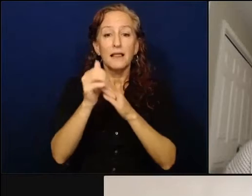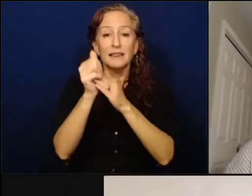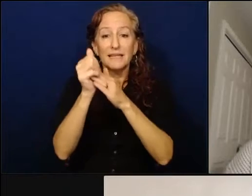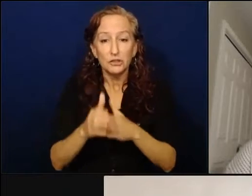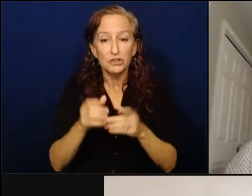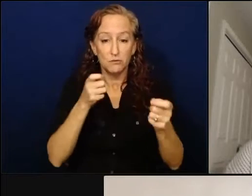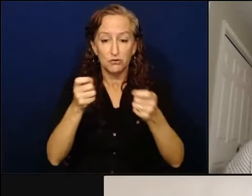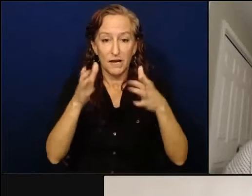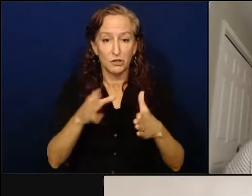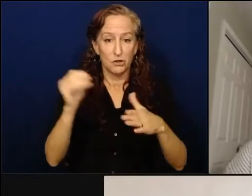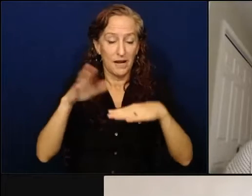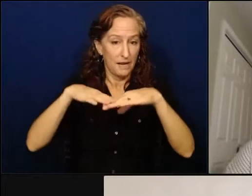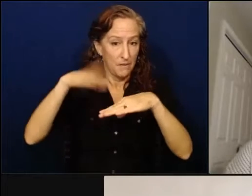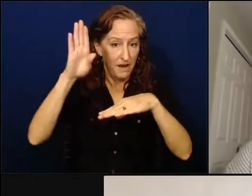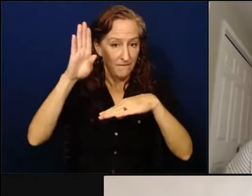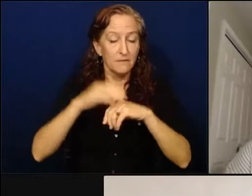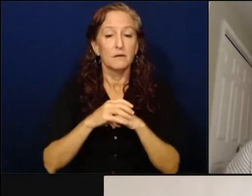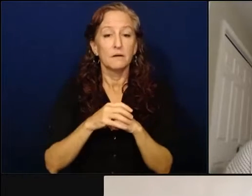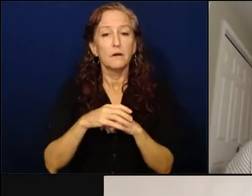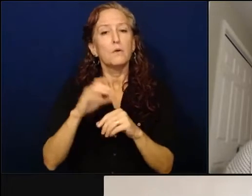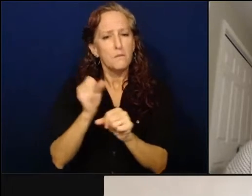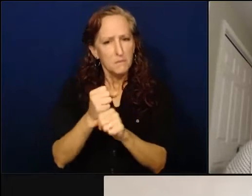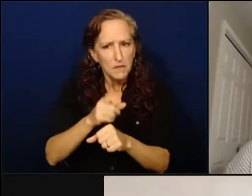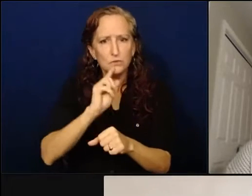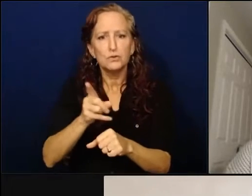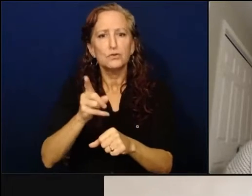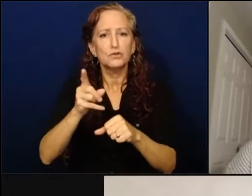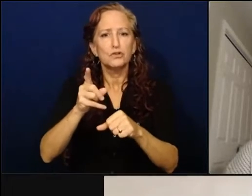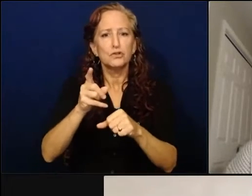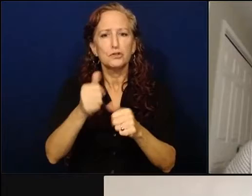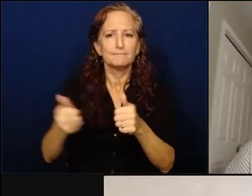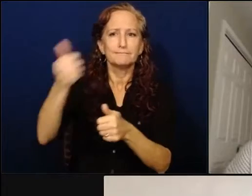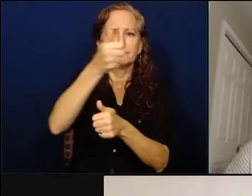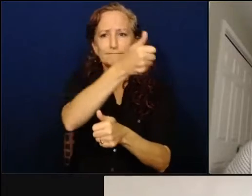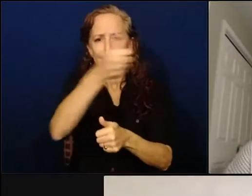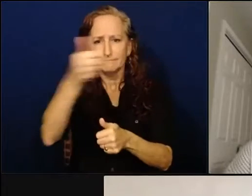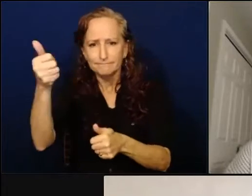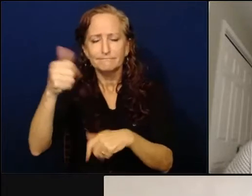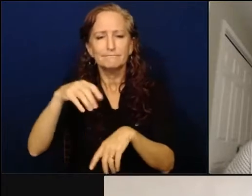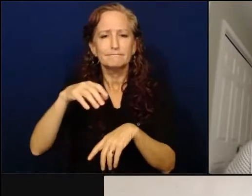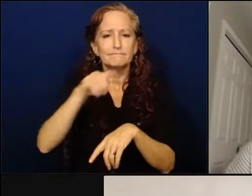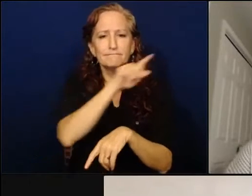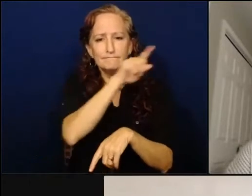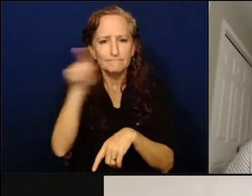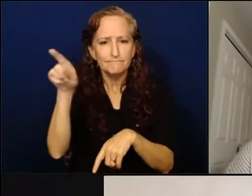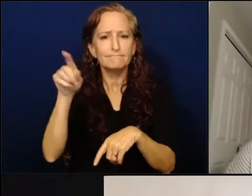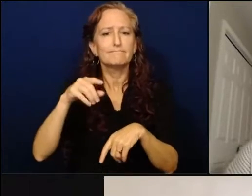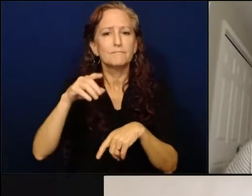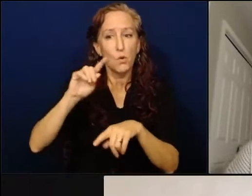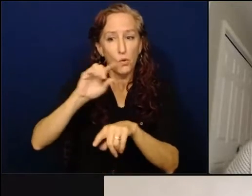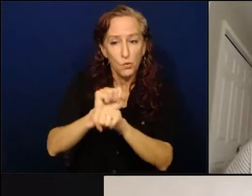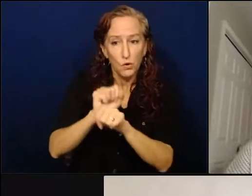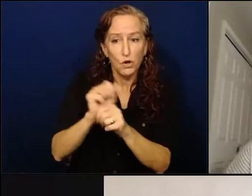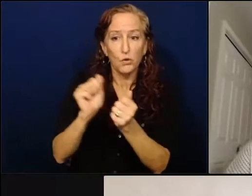companies, we are looking to make sure that we've got, again, top of funnel diversity in there. When we work with executive search firms, which we